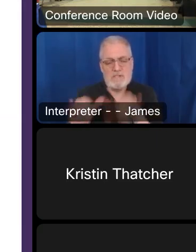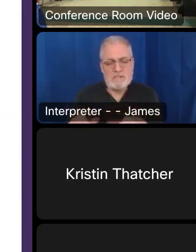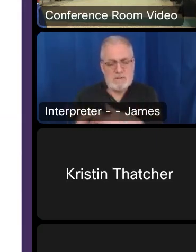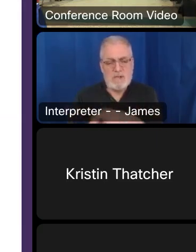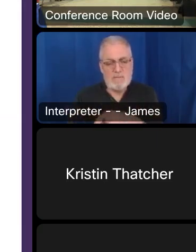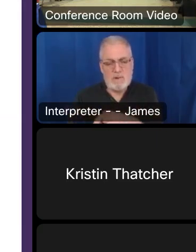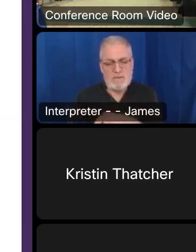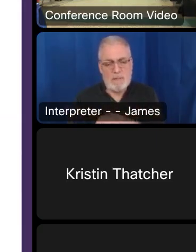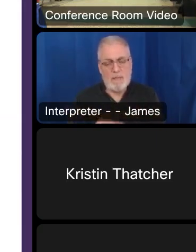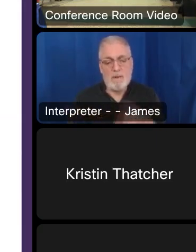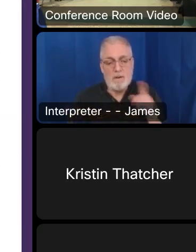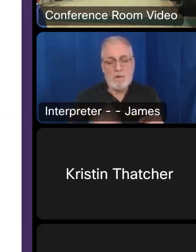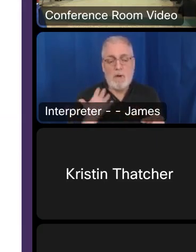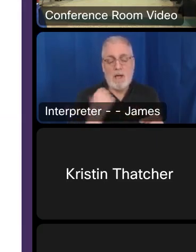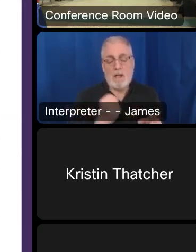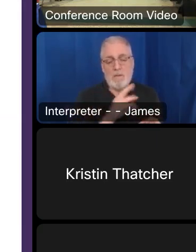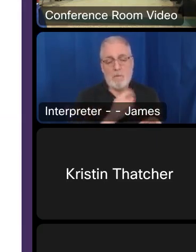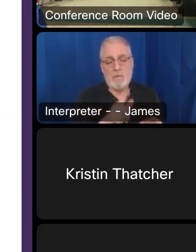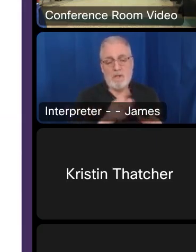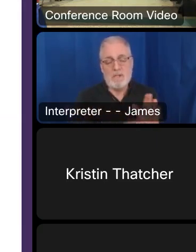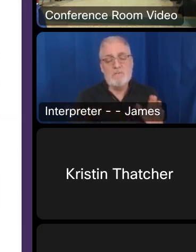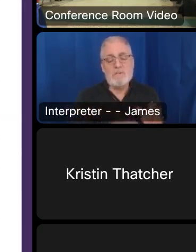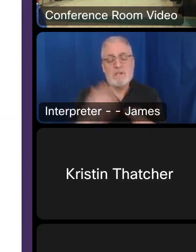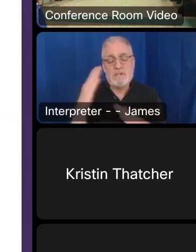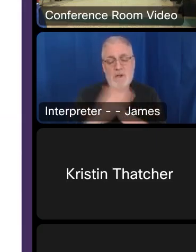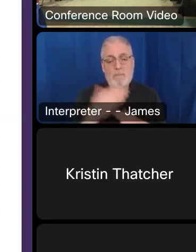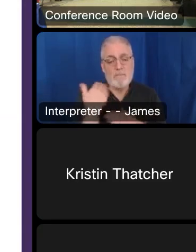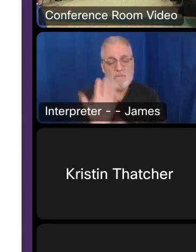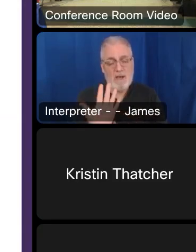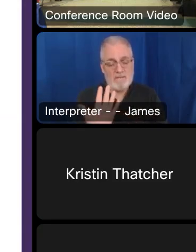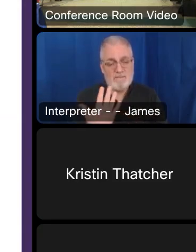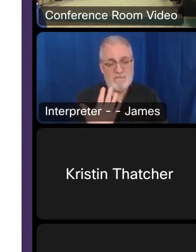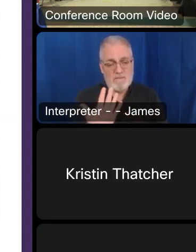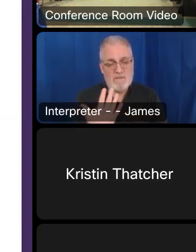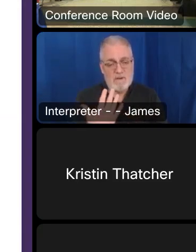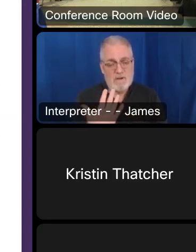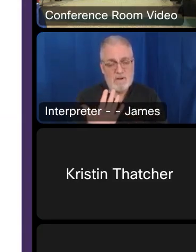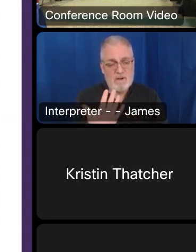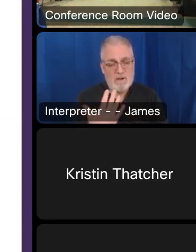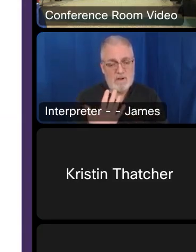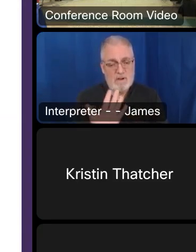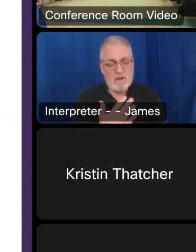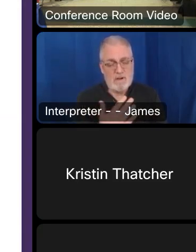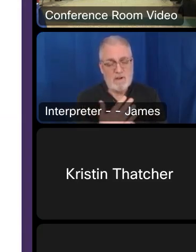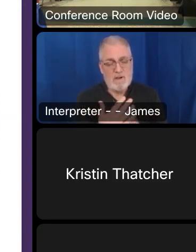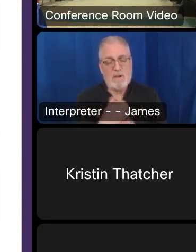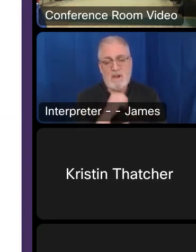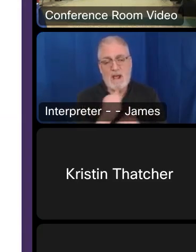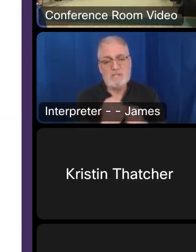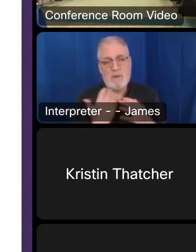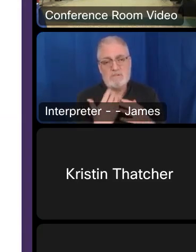wellness, which was also, it was in the top 5. It wasn't as much as the 3 we just spoke about, but it made the top